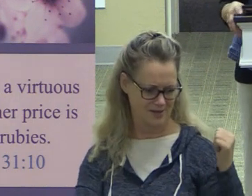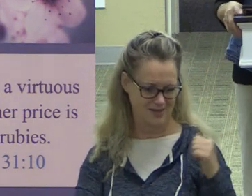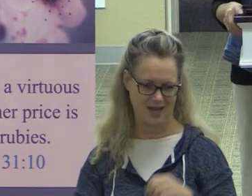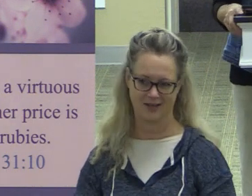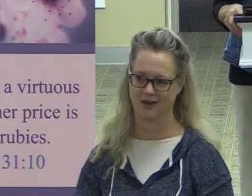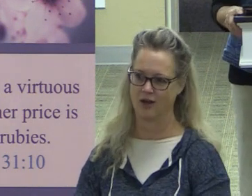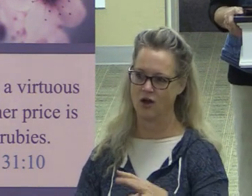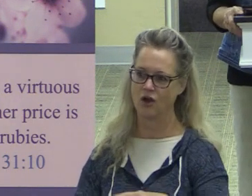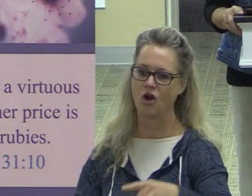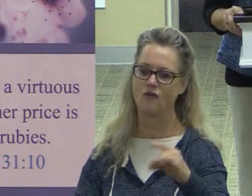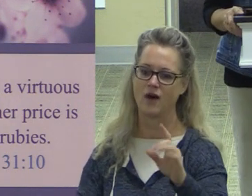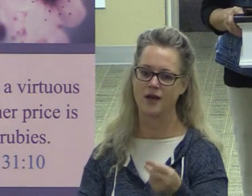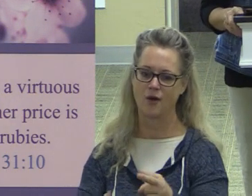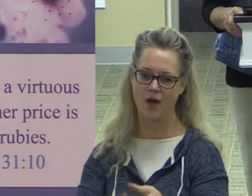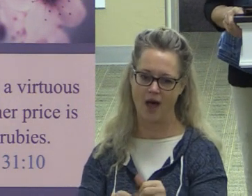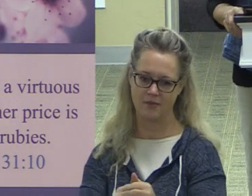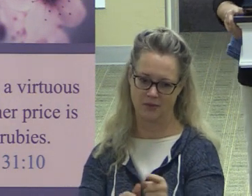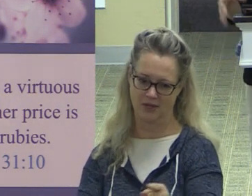what's going on.